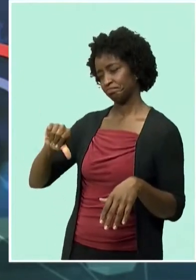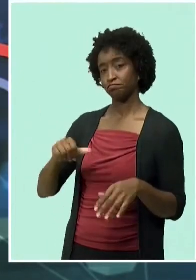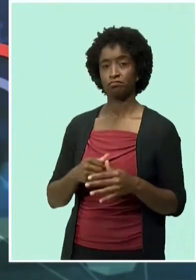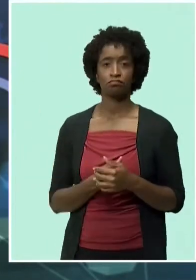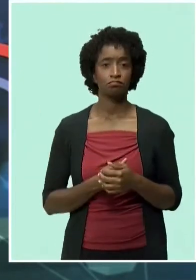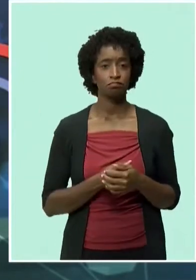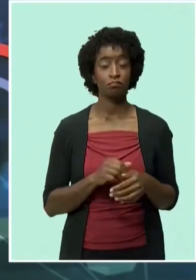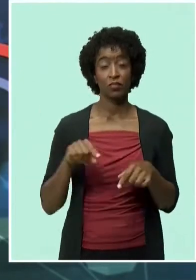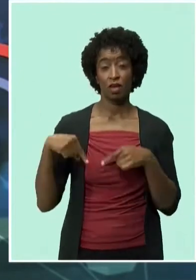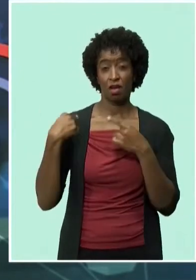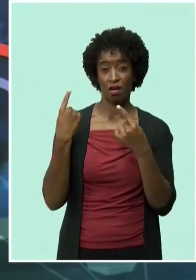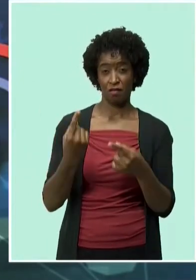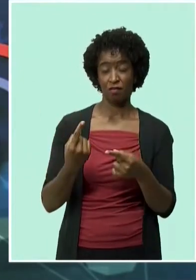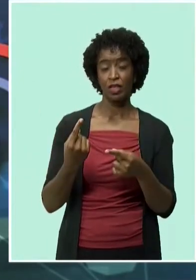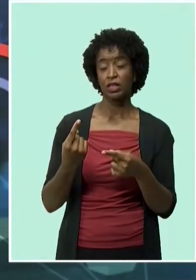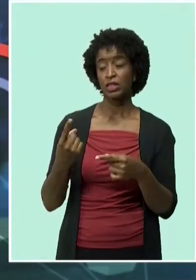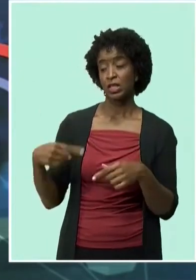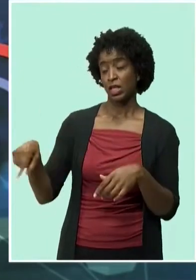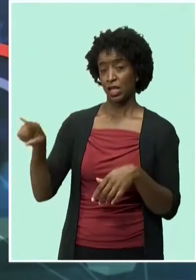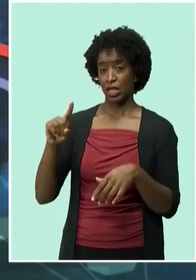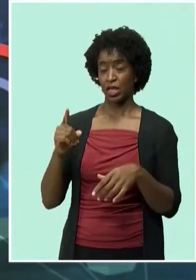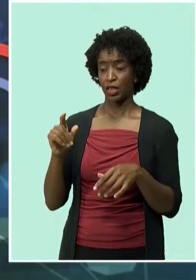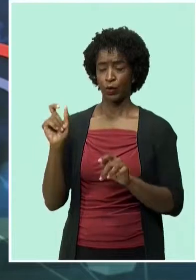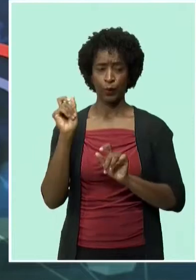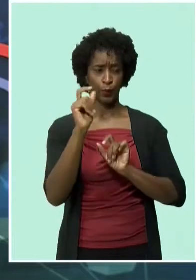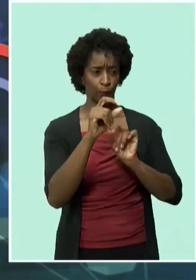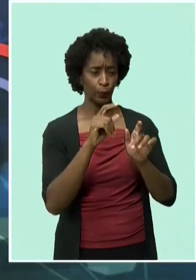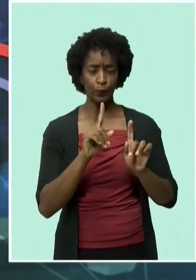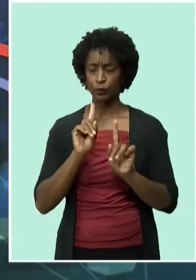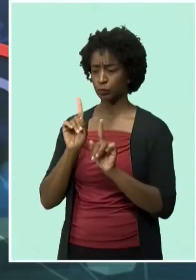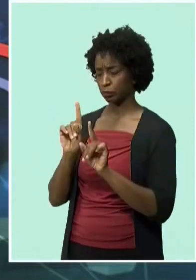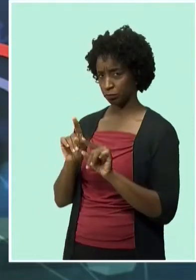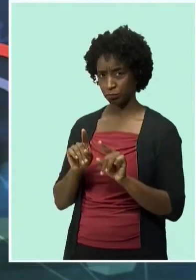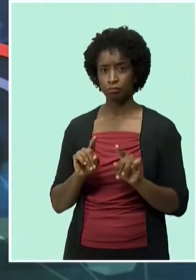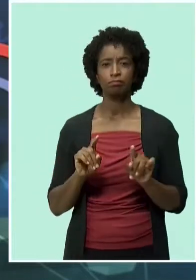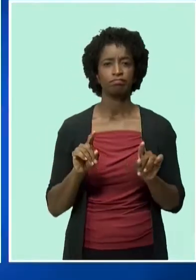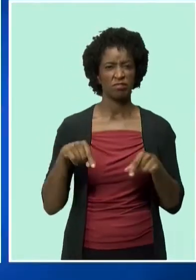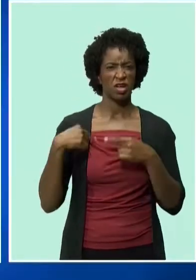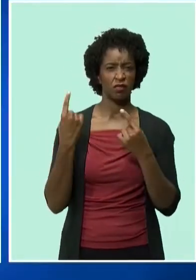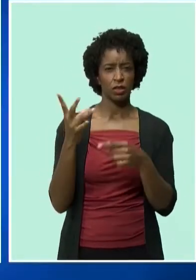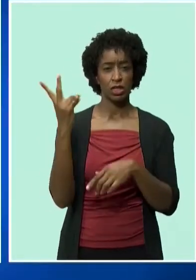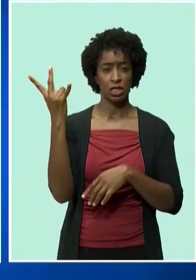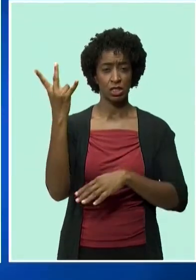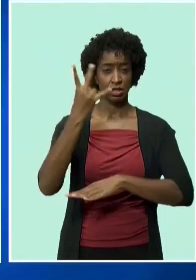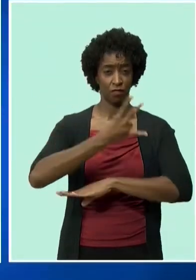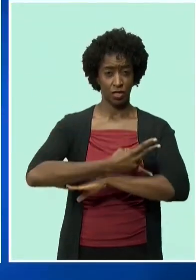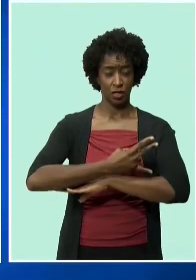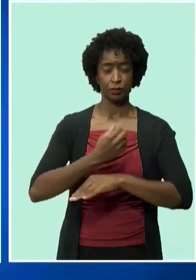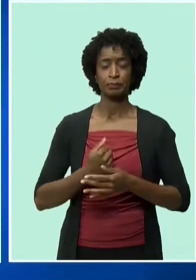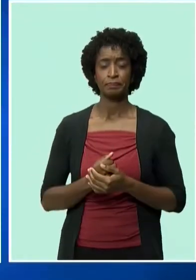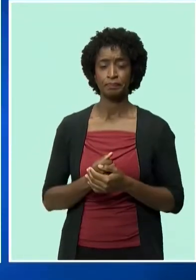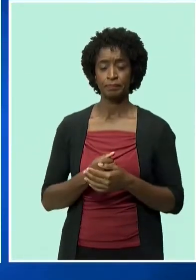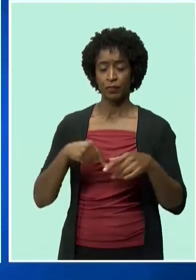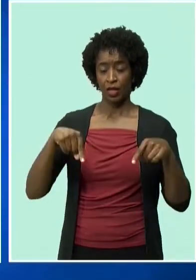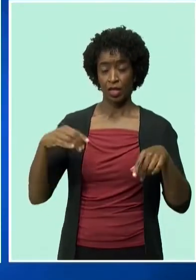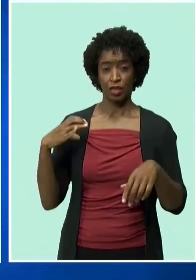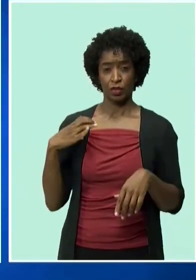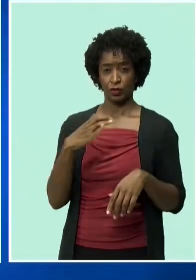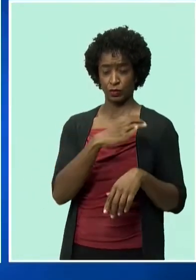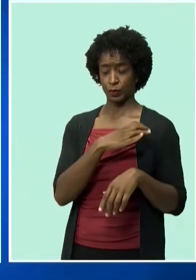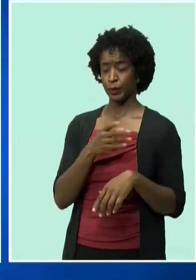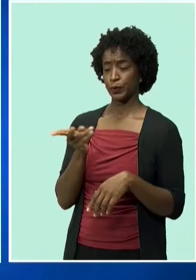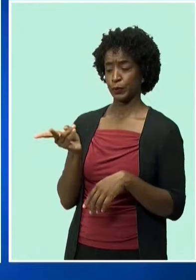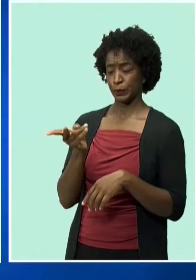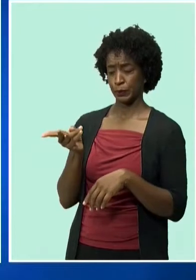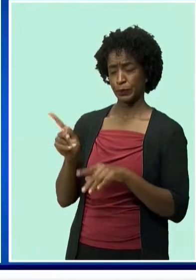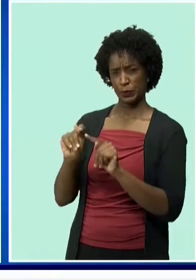of the Fair Trading Commission's hearing into the rate increase. The Commission does not agree with the Watson-Simpson's